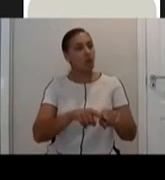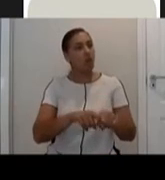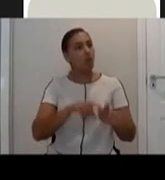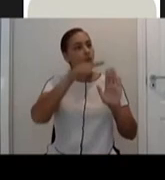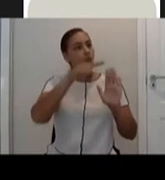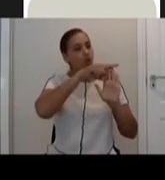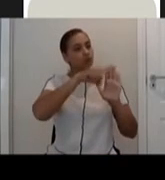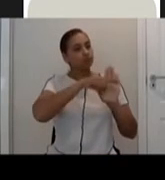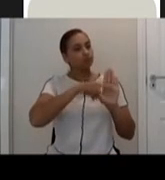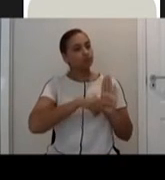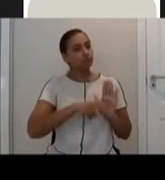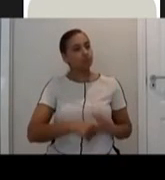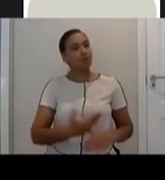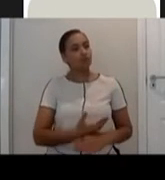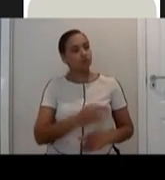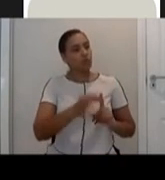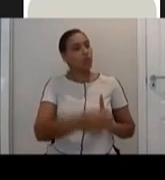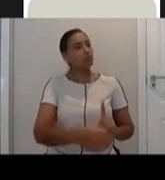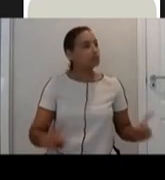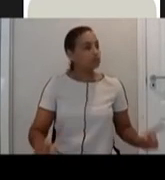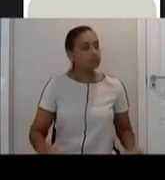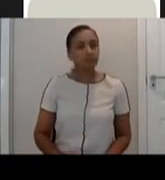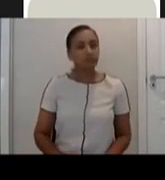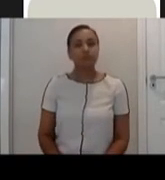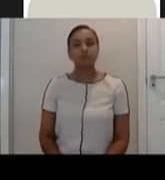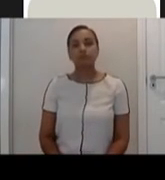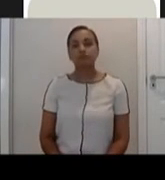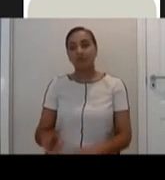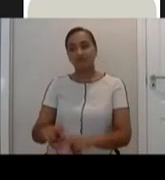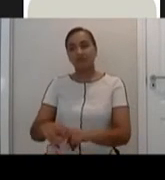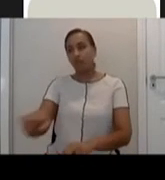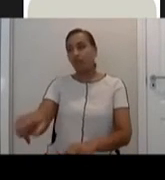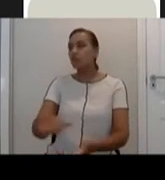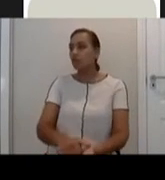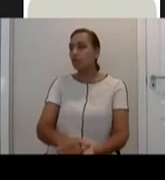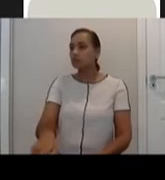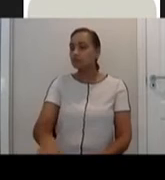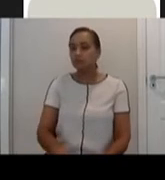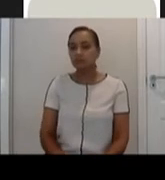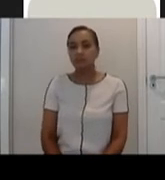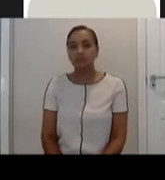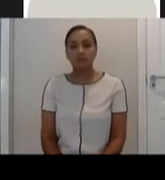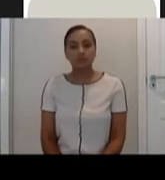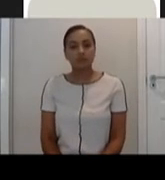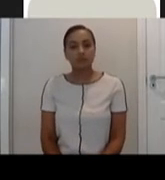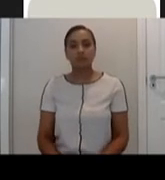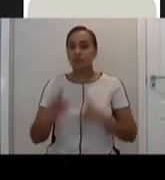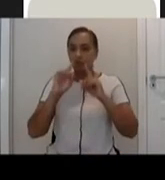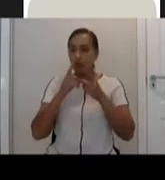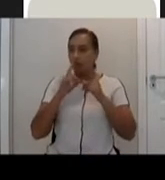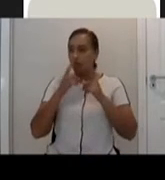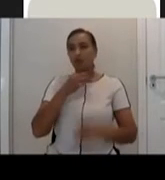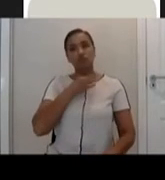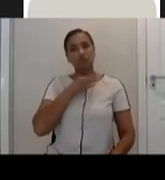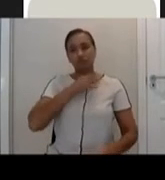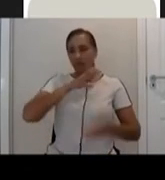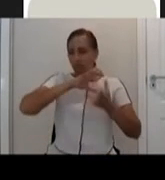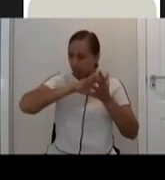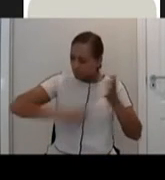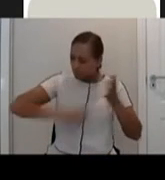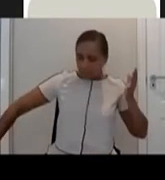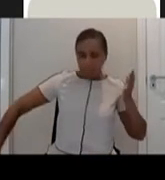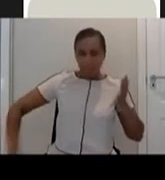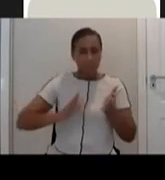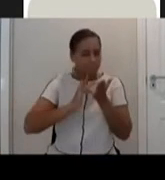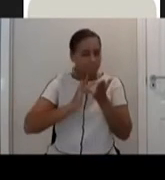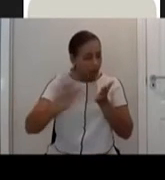exactly. You've really hit the nail on the head with that sort of message. And we can't take the risk away. It's not